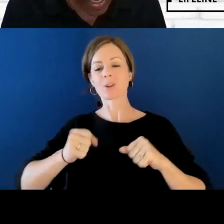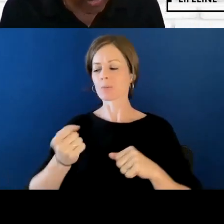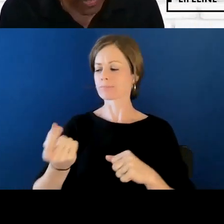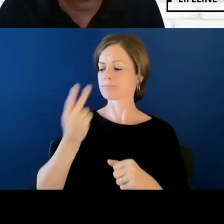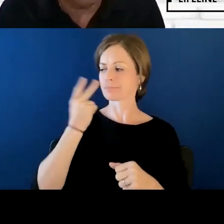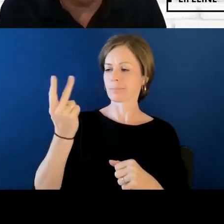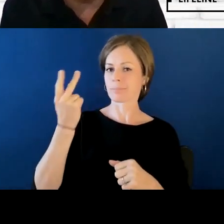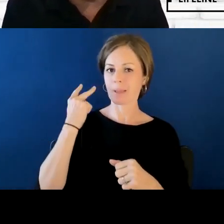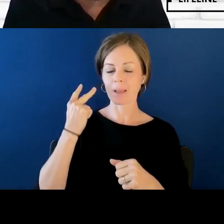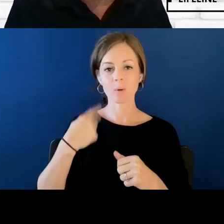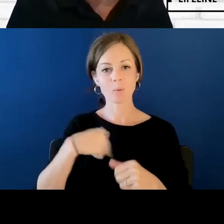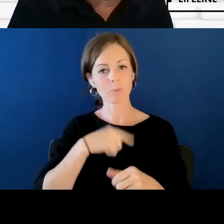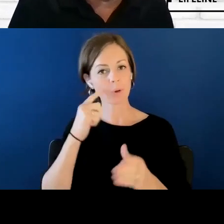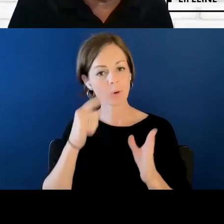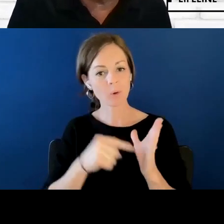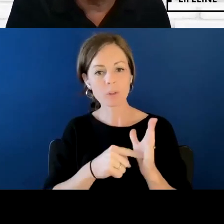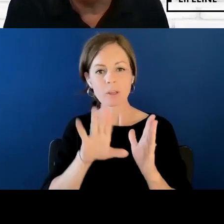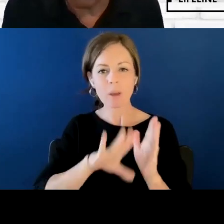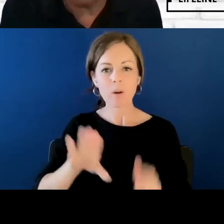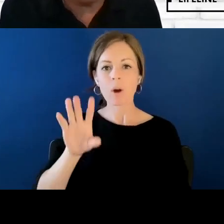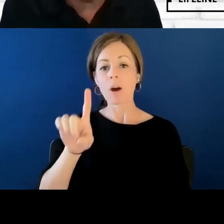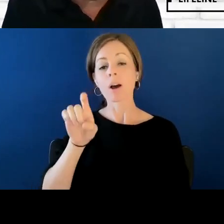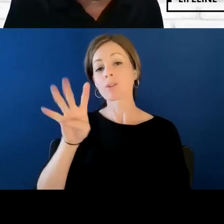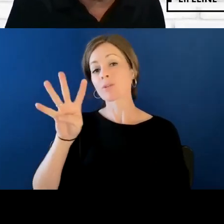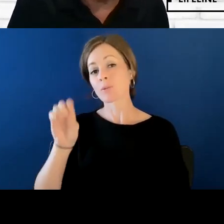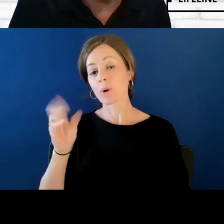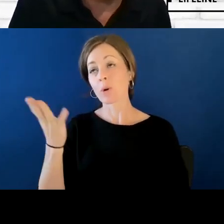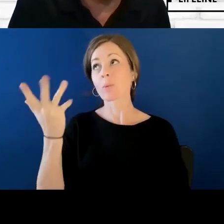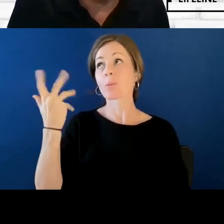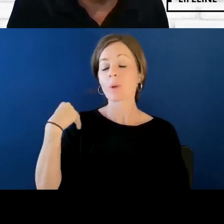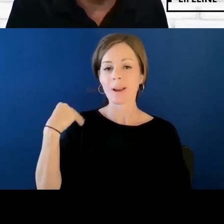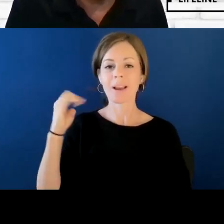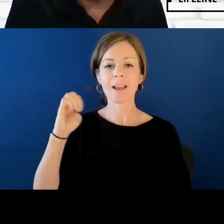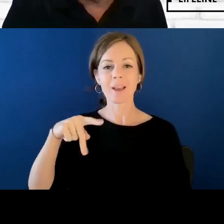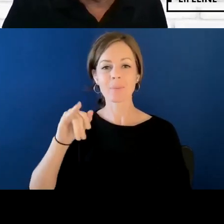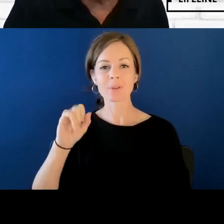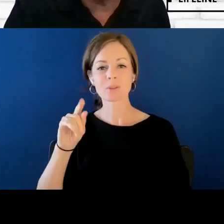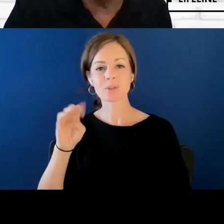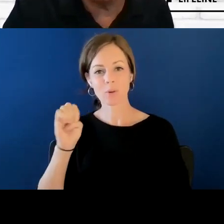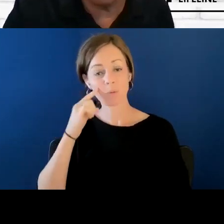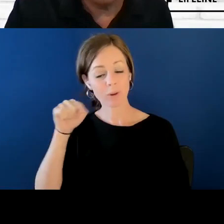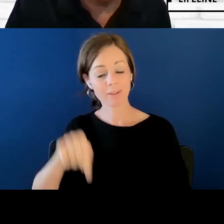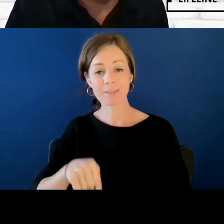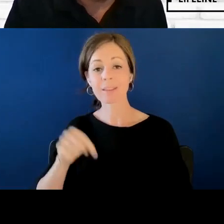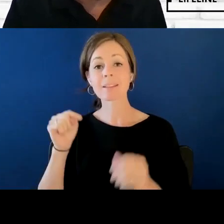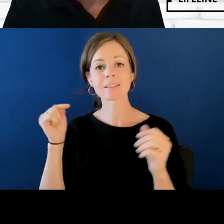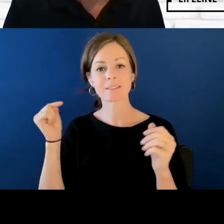we found out to be at least of around 140 prior episodes of the Crisis Jam, and information